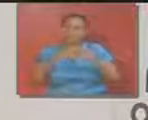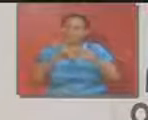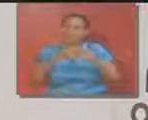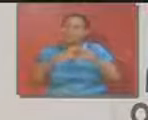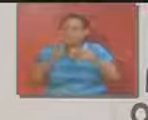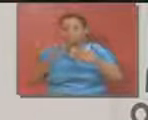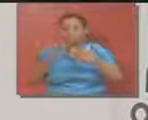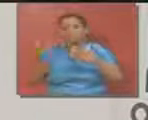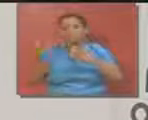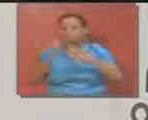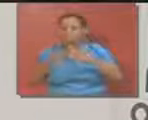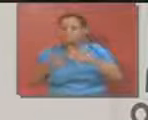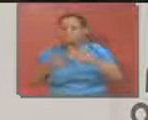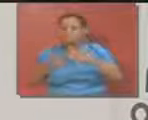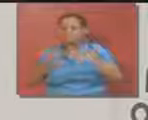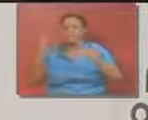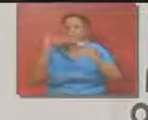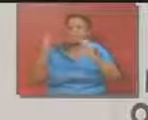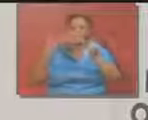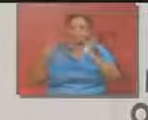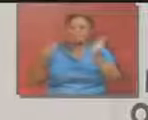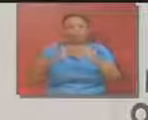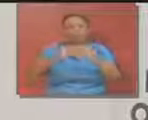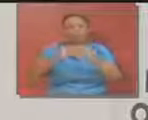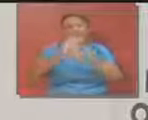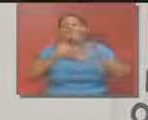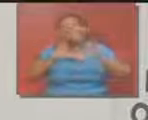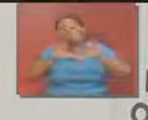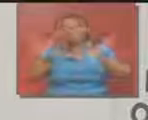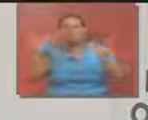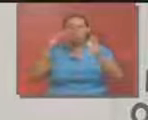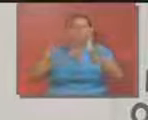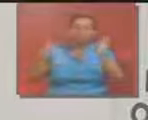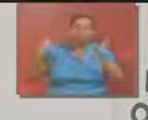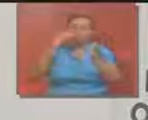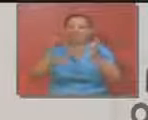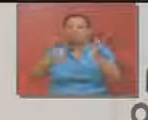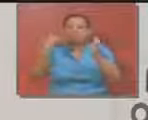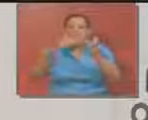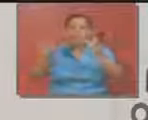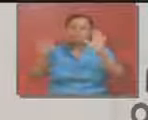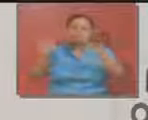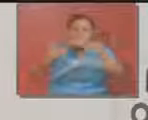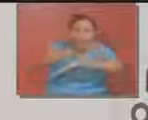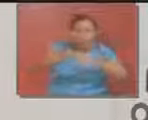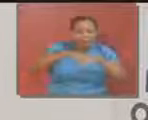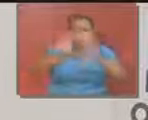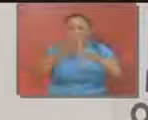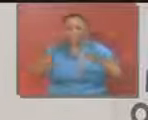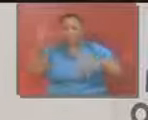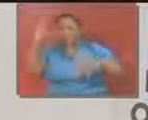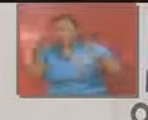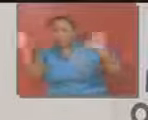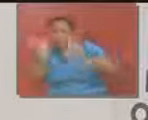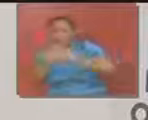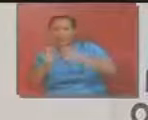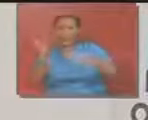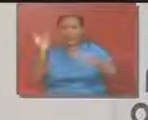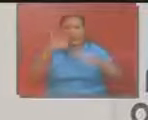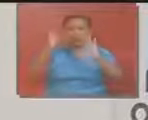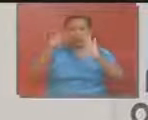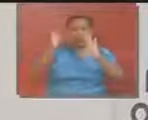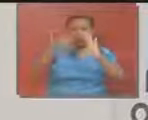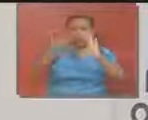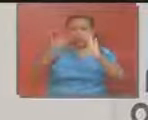do not want to be back to square one. It means borders, it means schools, back to square one. So I'm saying for not just